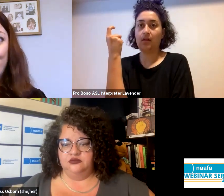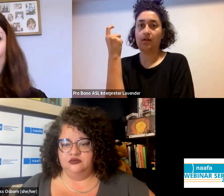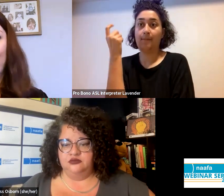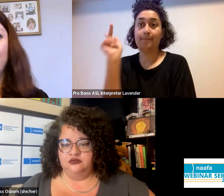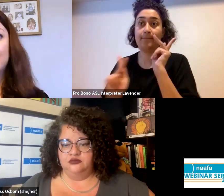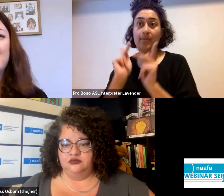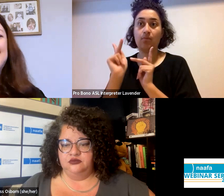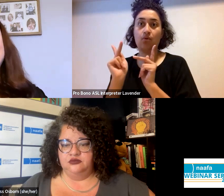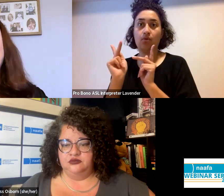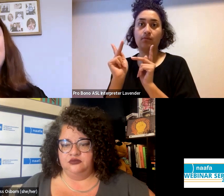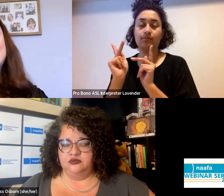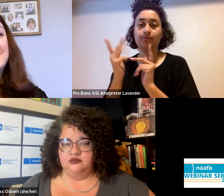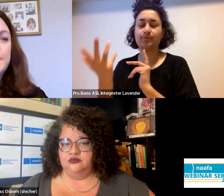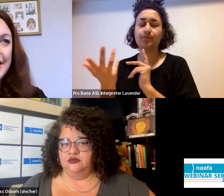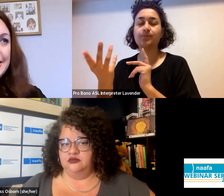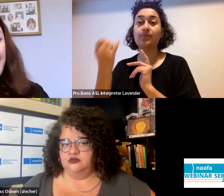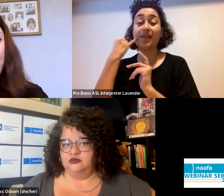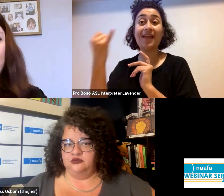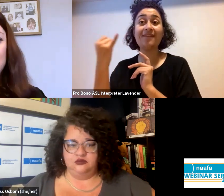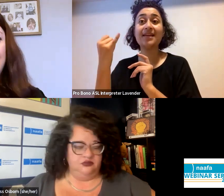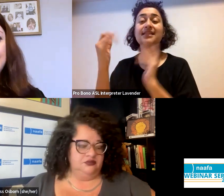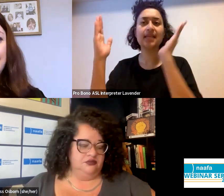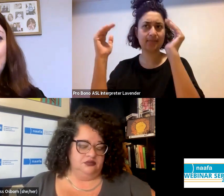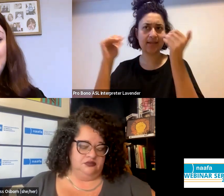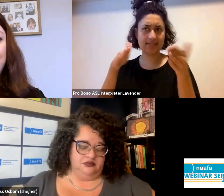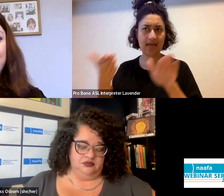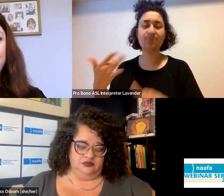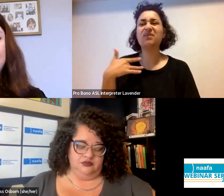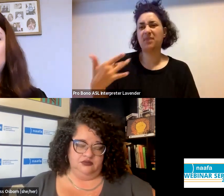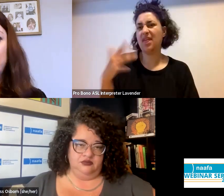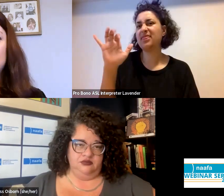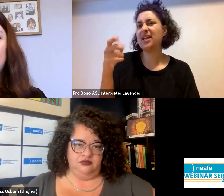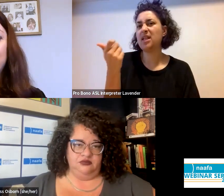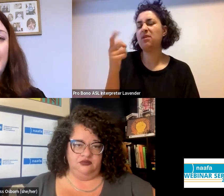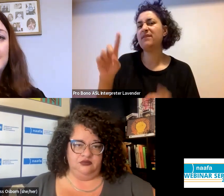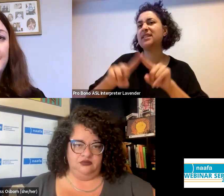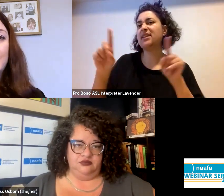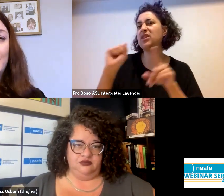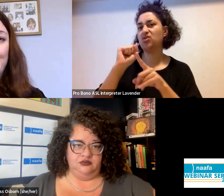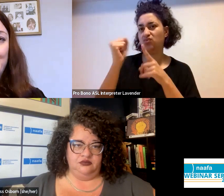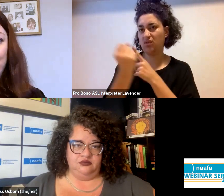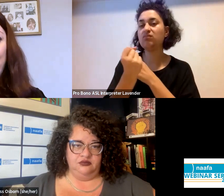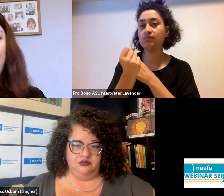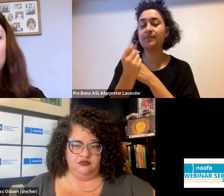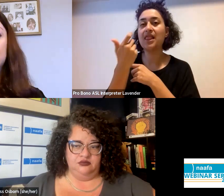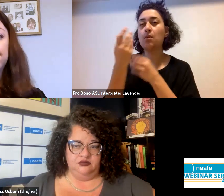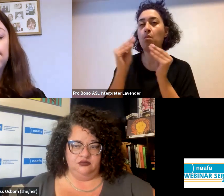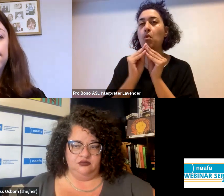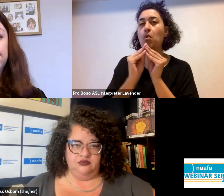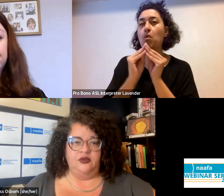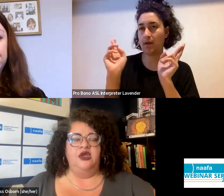people further. If it's an expected death, usually that's a little bit of a different situation. I find they're a little bit more